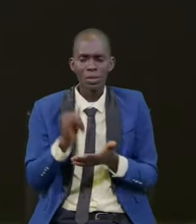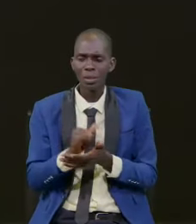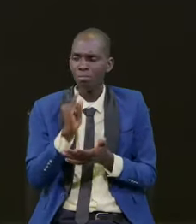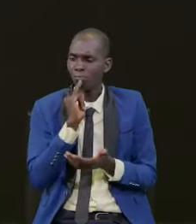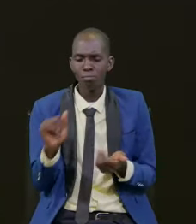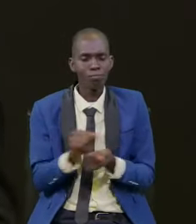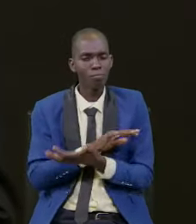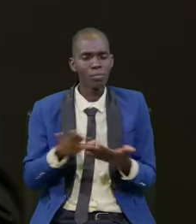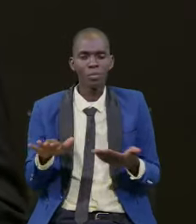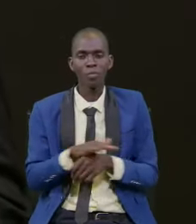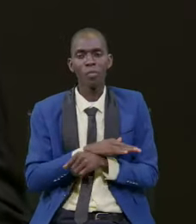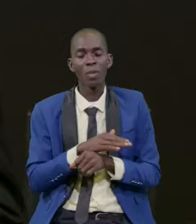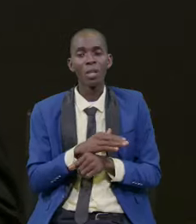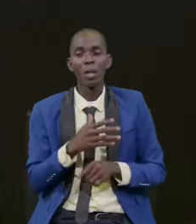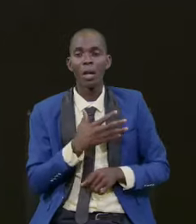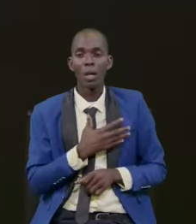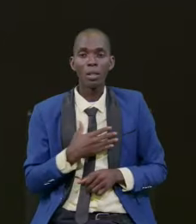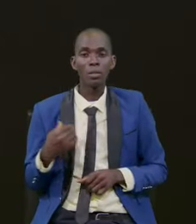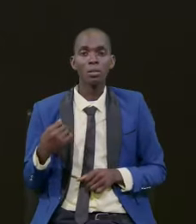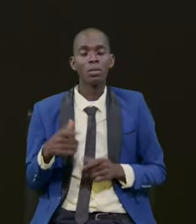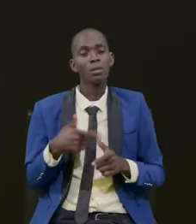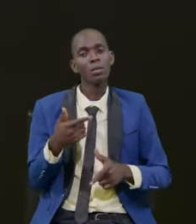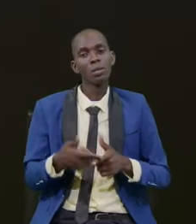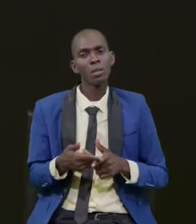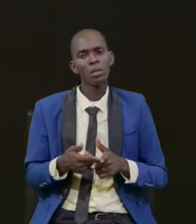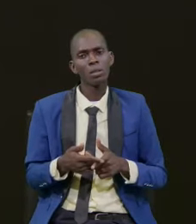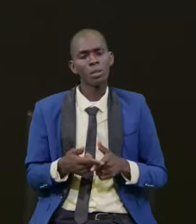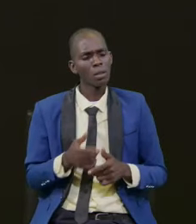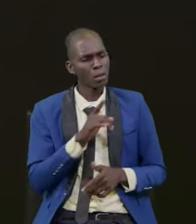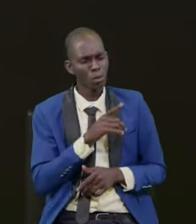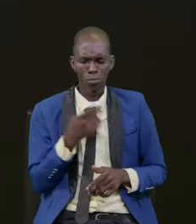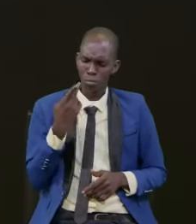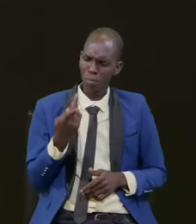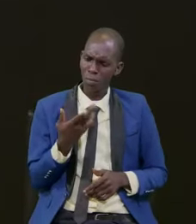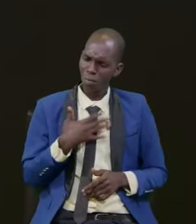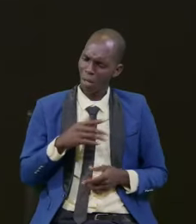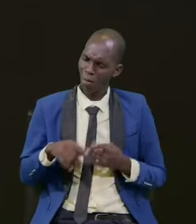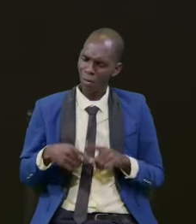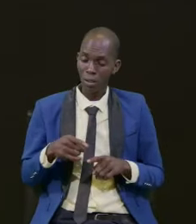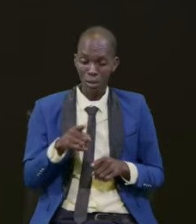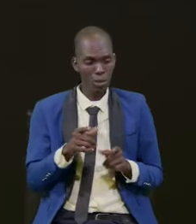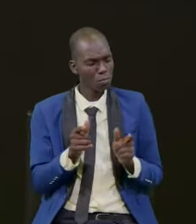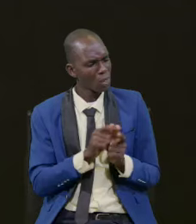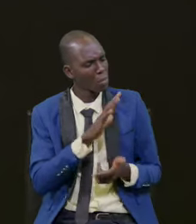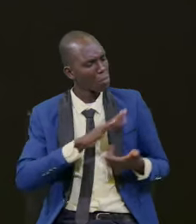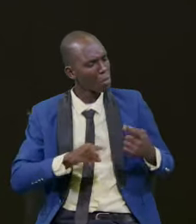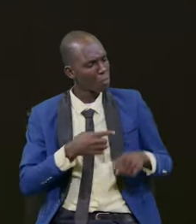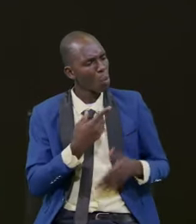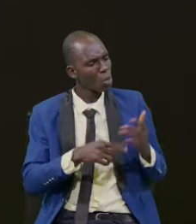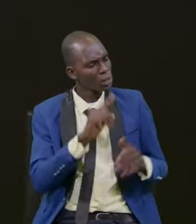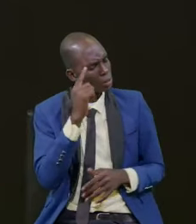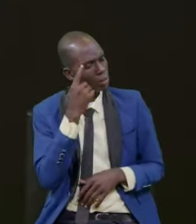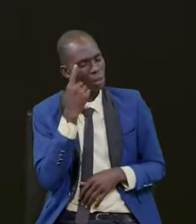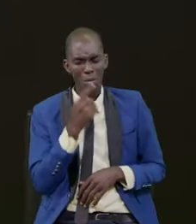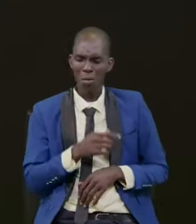damnable. And then he says, my friend, what do you think of this? Oh, you